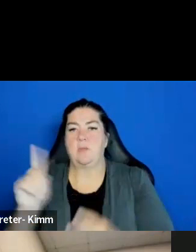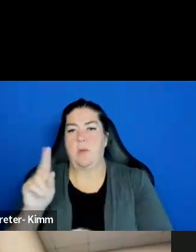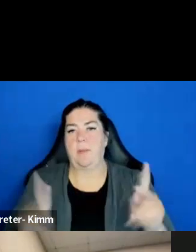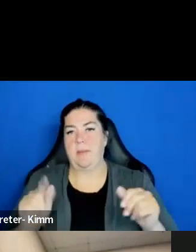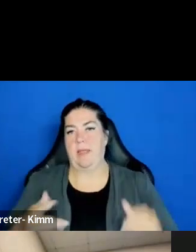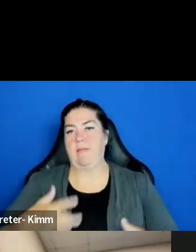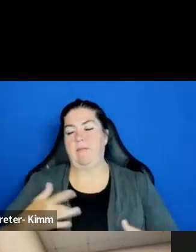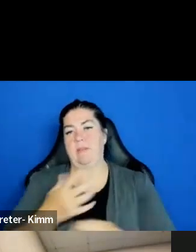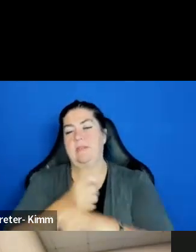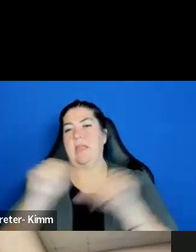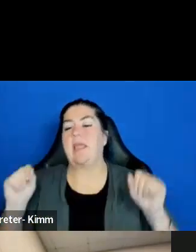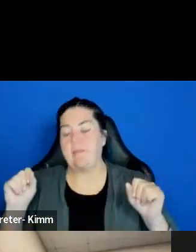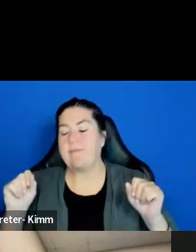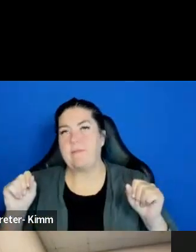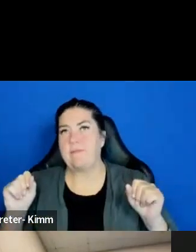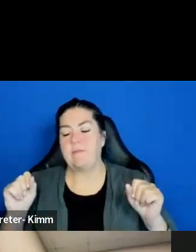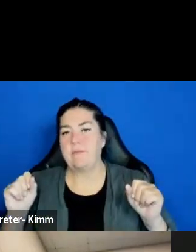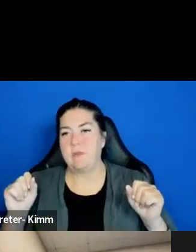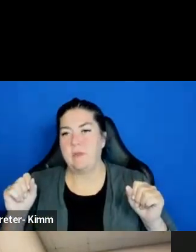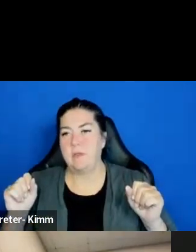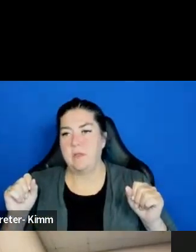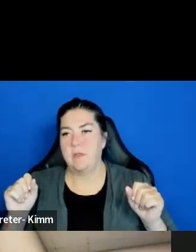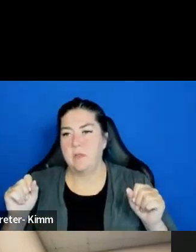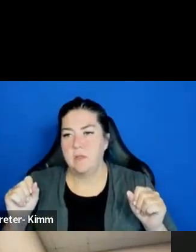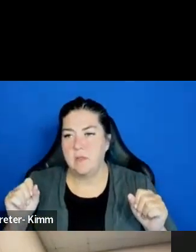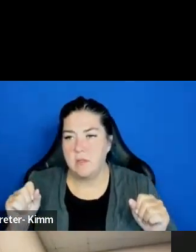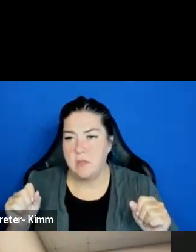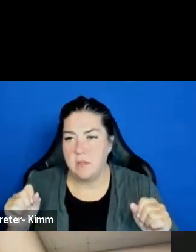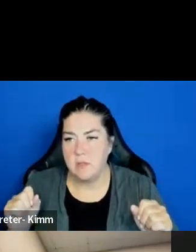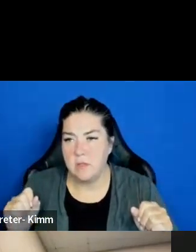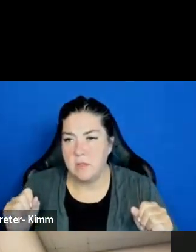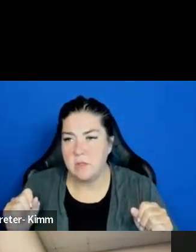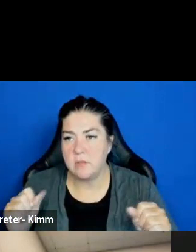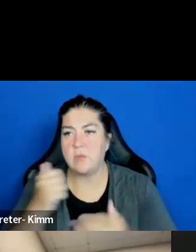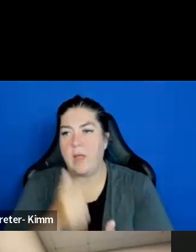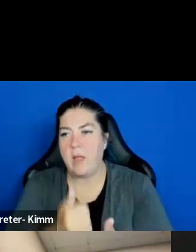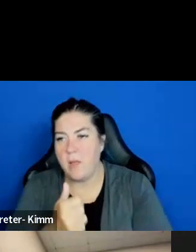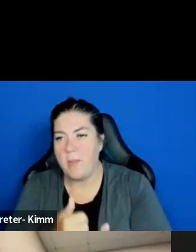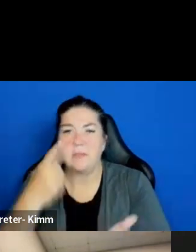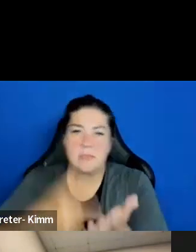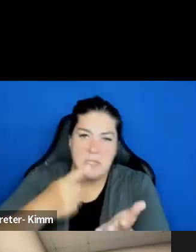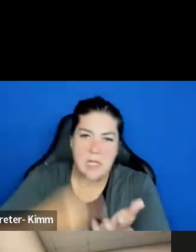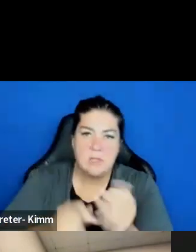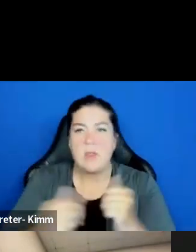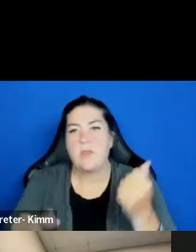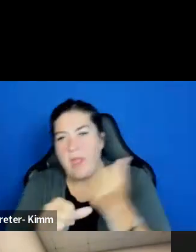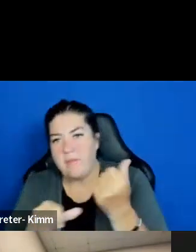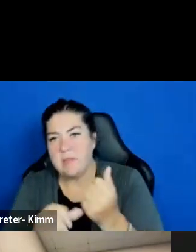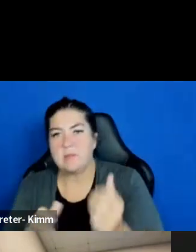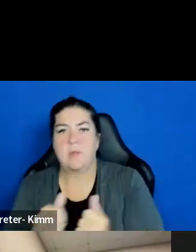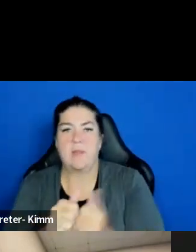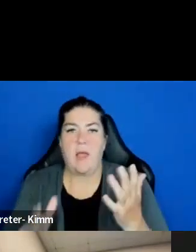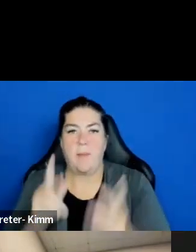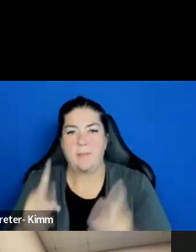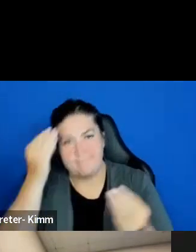to staff cases anonymously and discuss things with other advocates who are in similar positions.